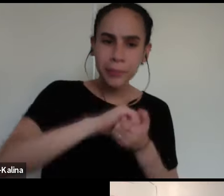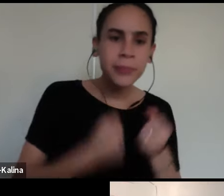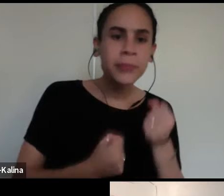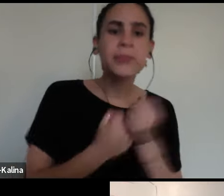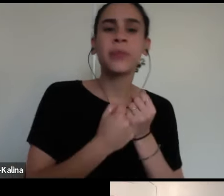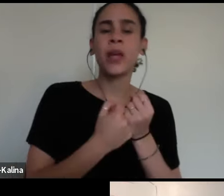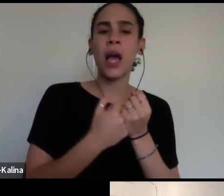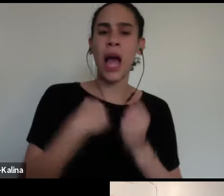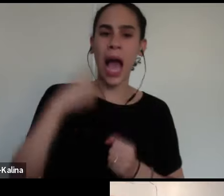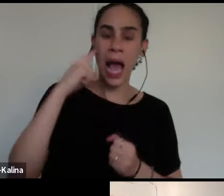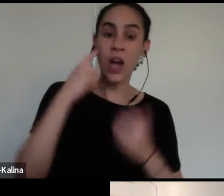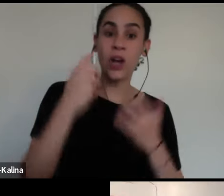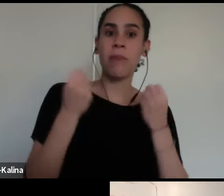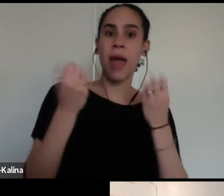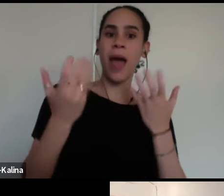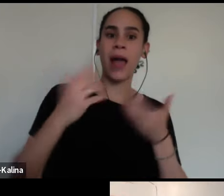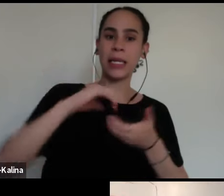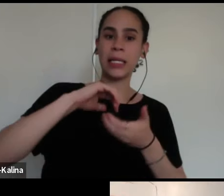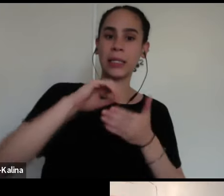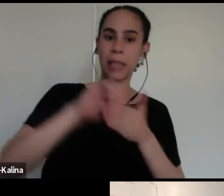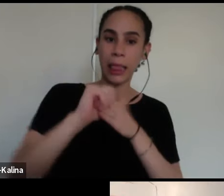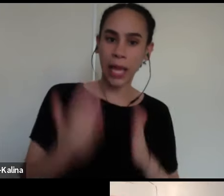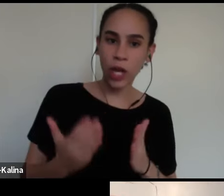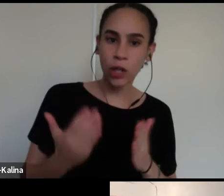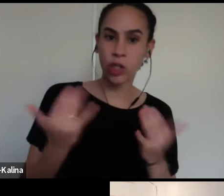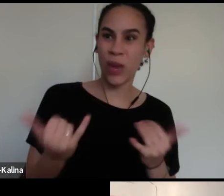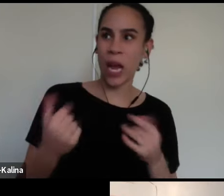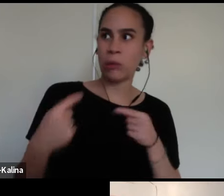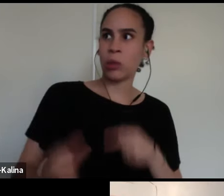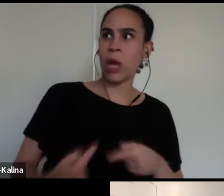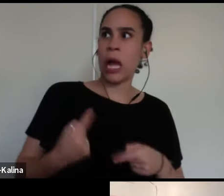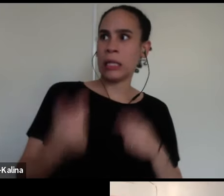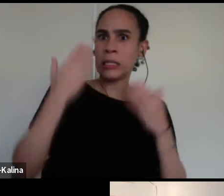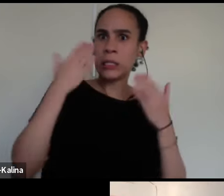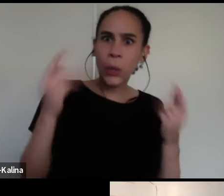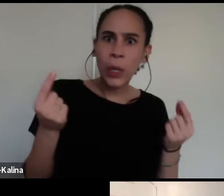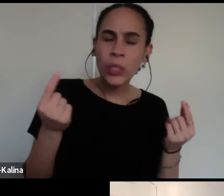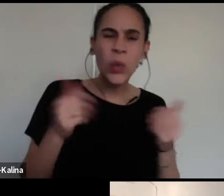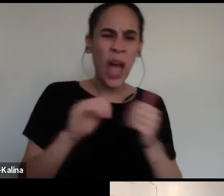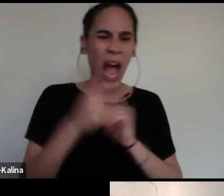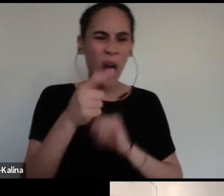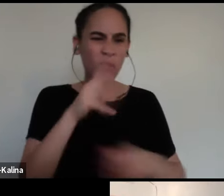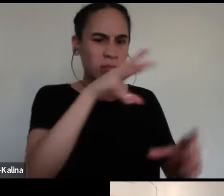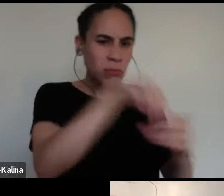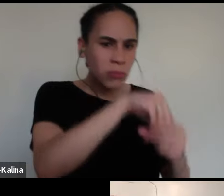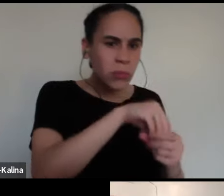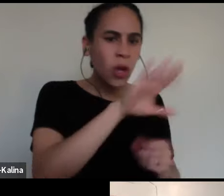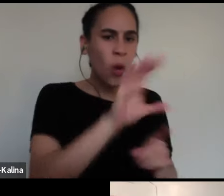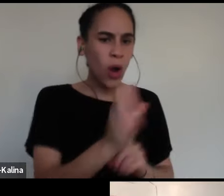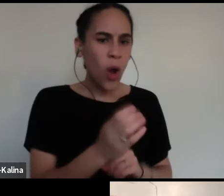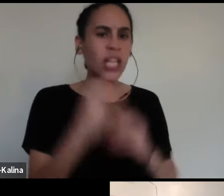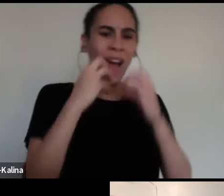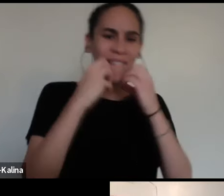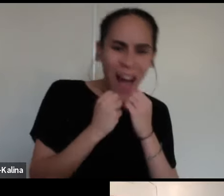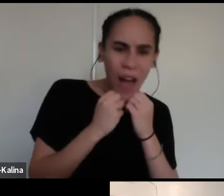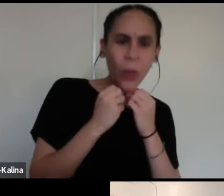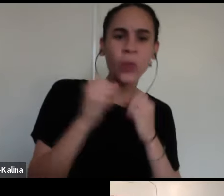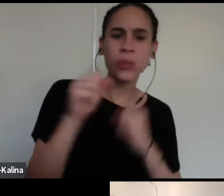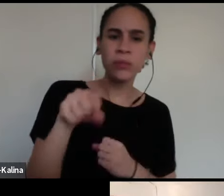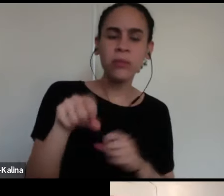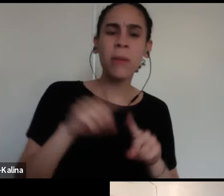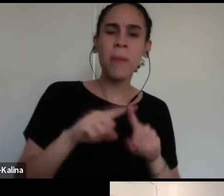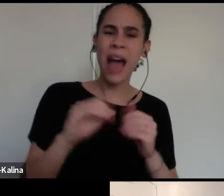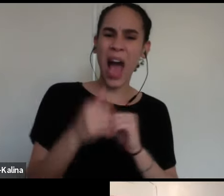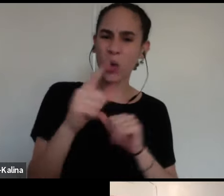lot of leaders right now are really struggling with how do you build that in your culture? It's the values, but how do you kind of